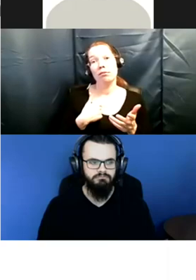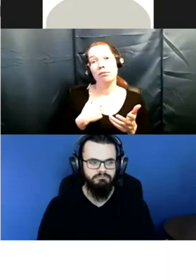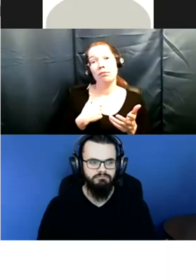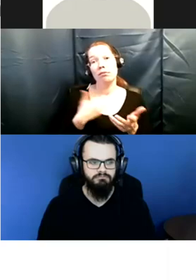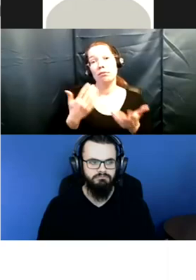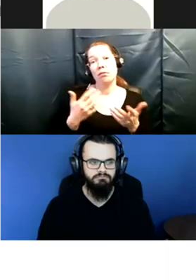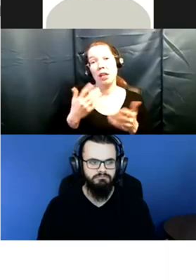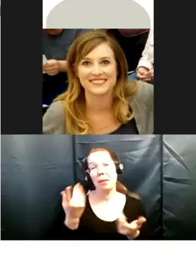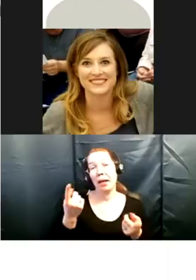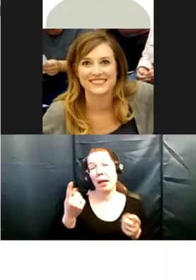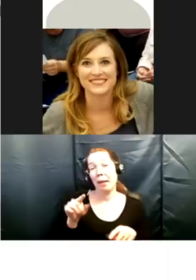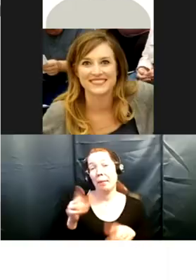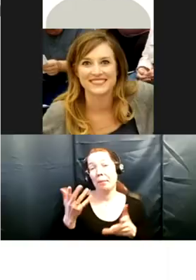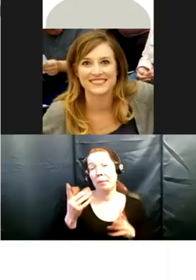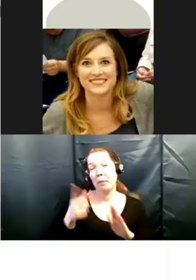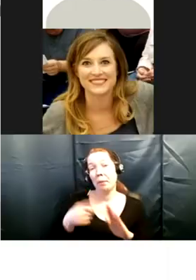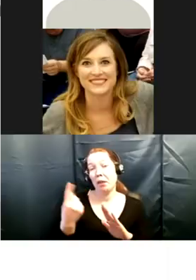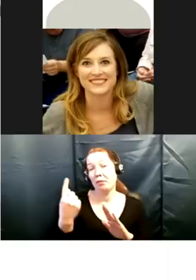once